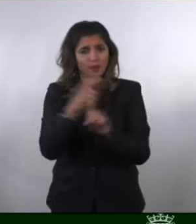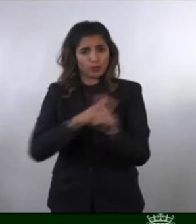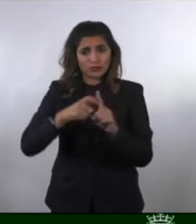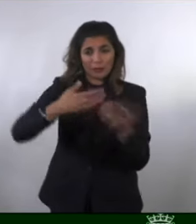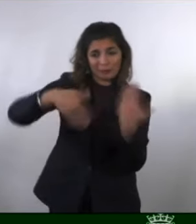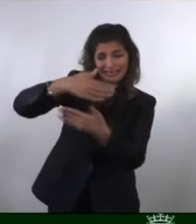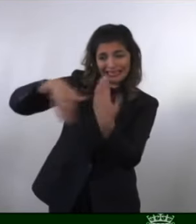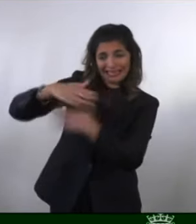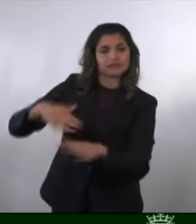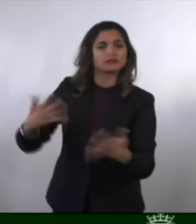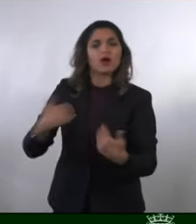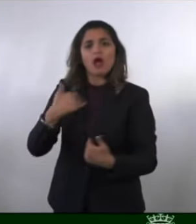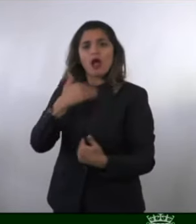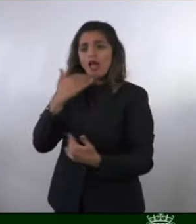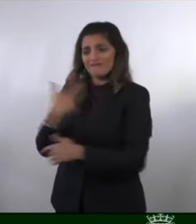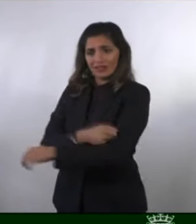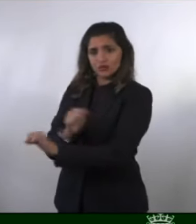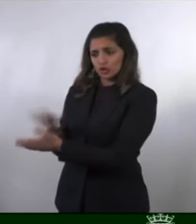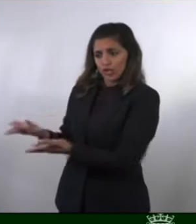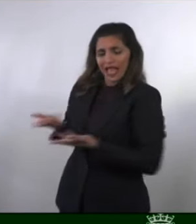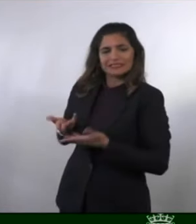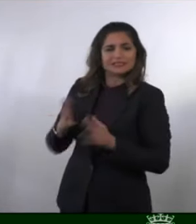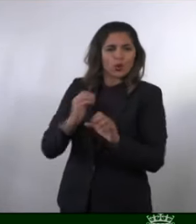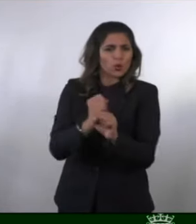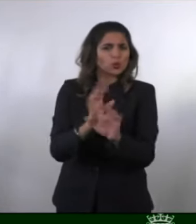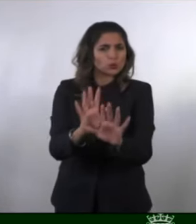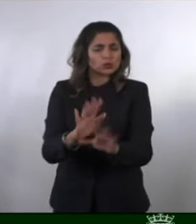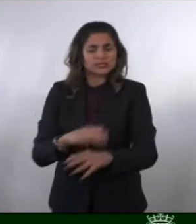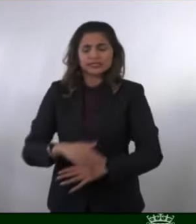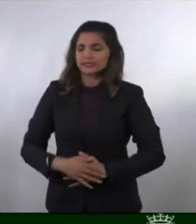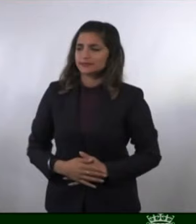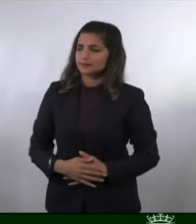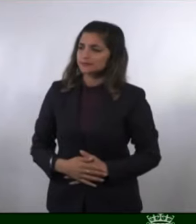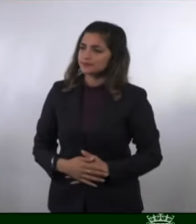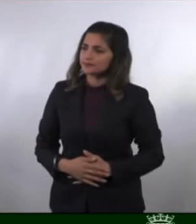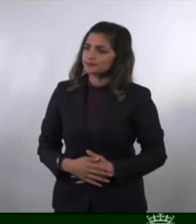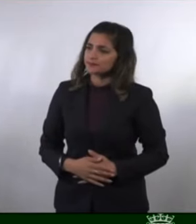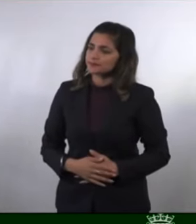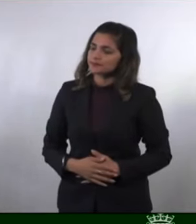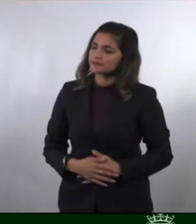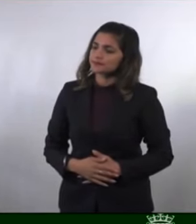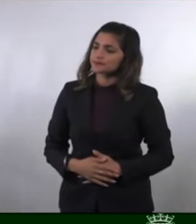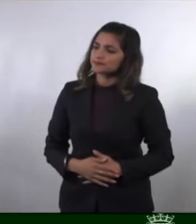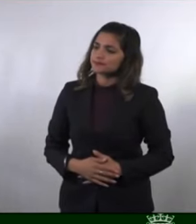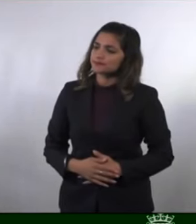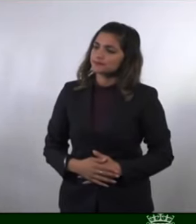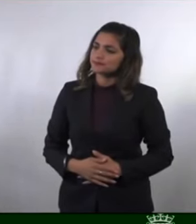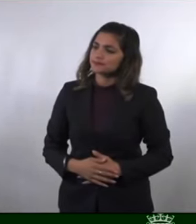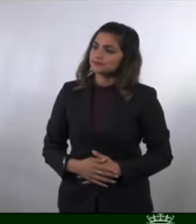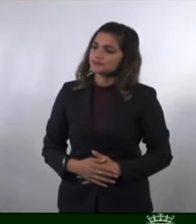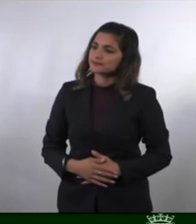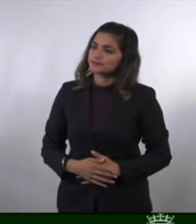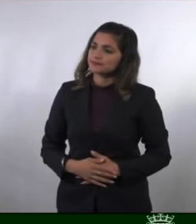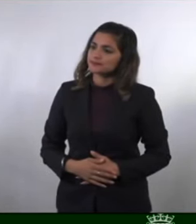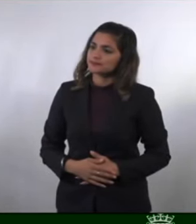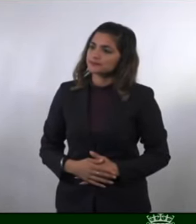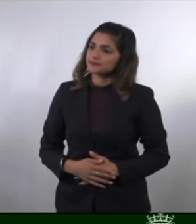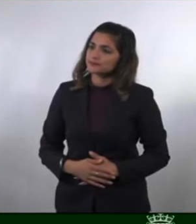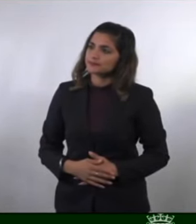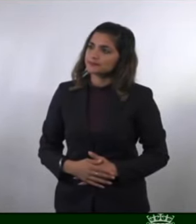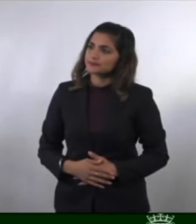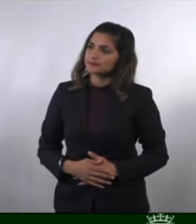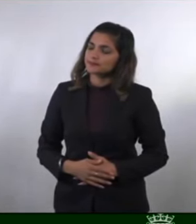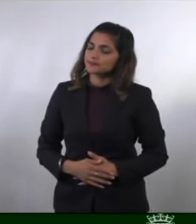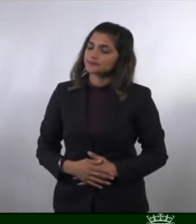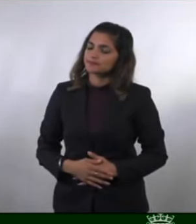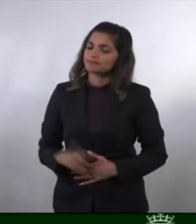people's arms. Twist. Thank you, Madam Deputy Speaker. My constituents in Blaydon, along with